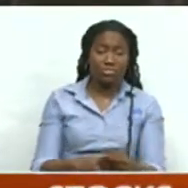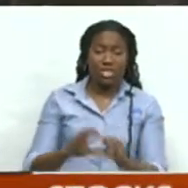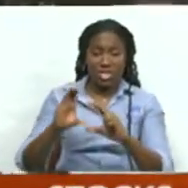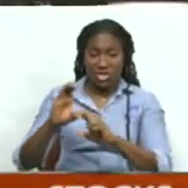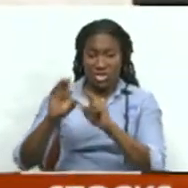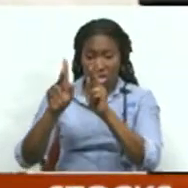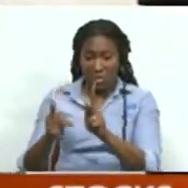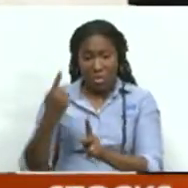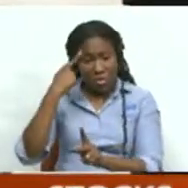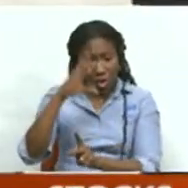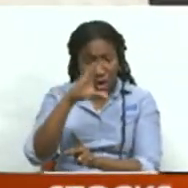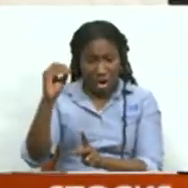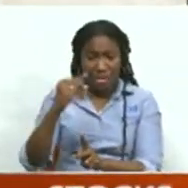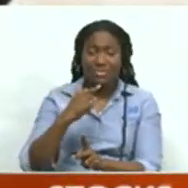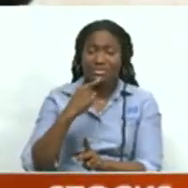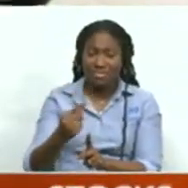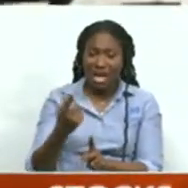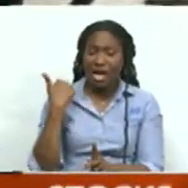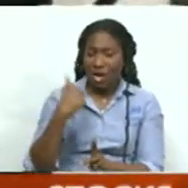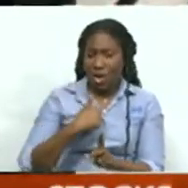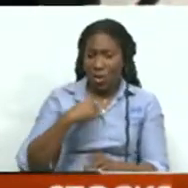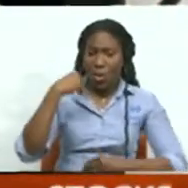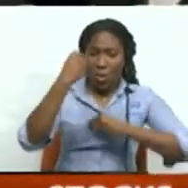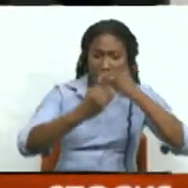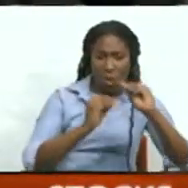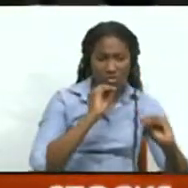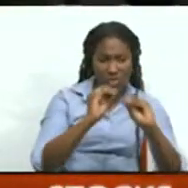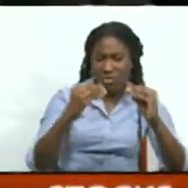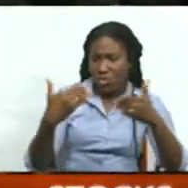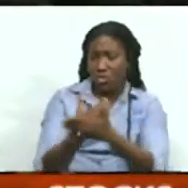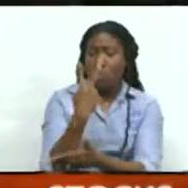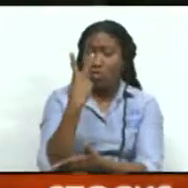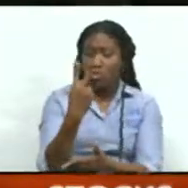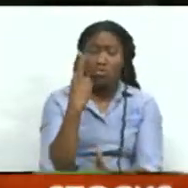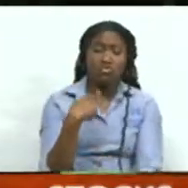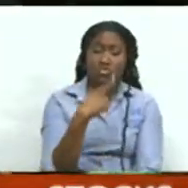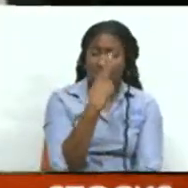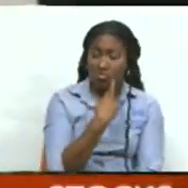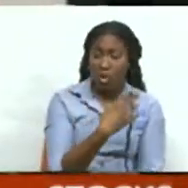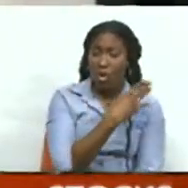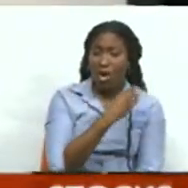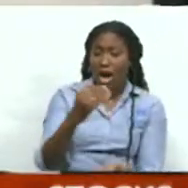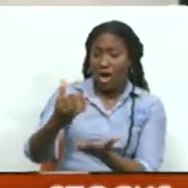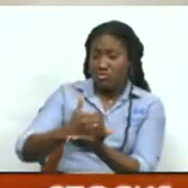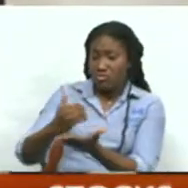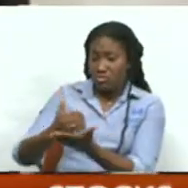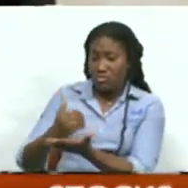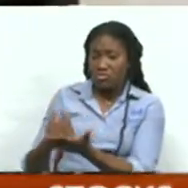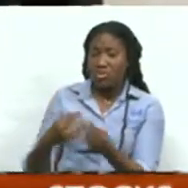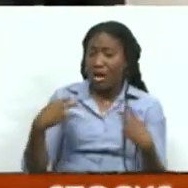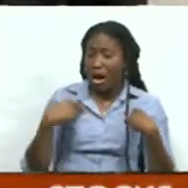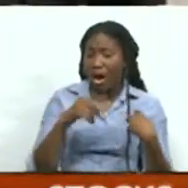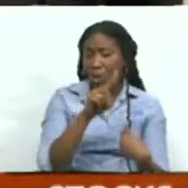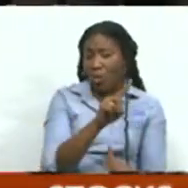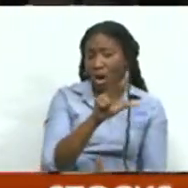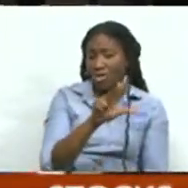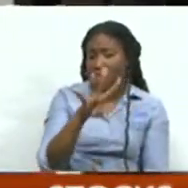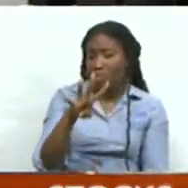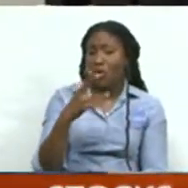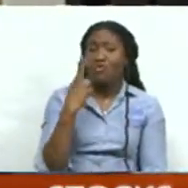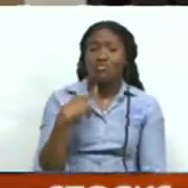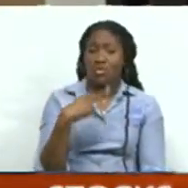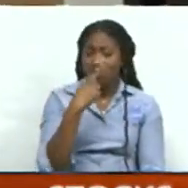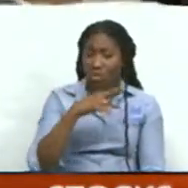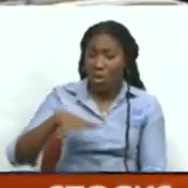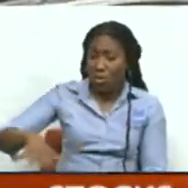company remodeled 2 restaurants and ended the period with 134 restaurants. Prestige Holdings